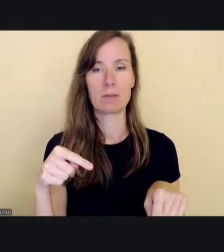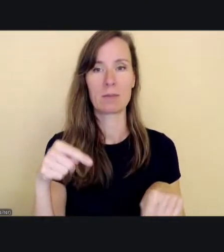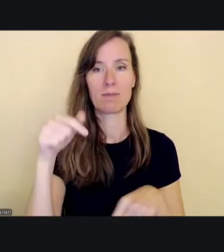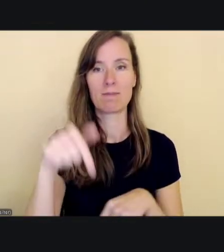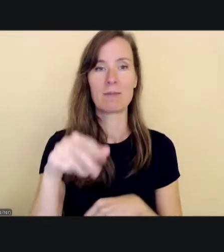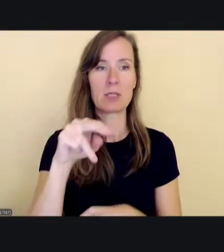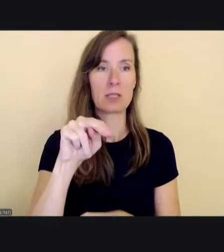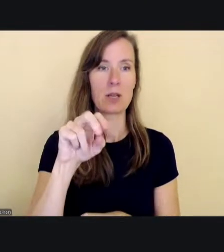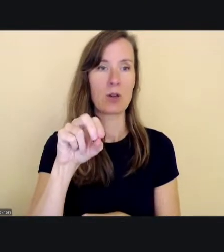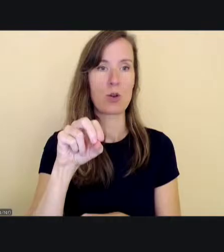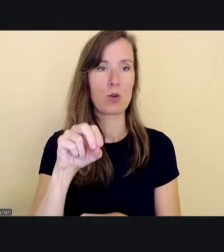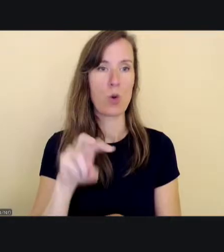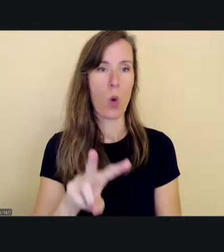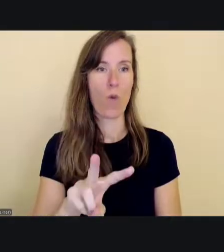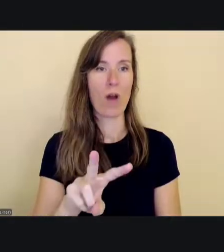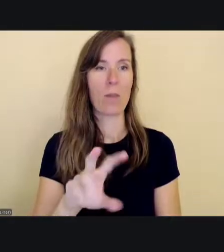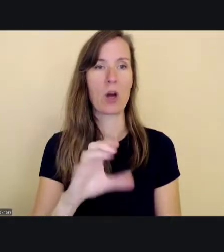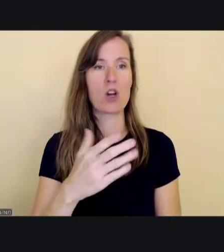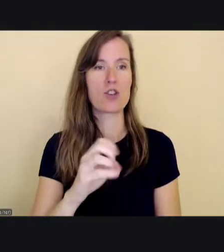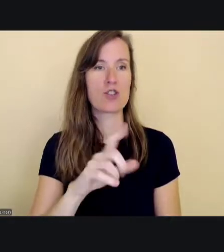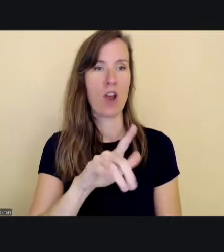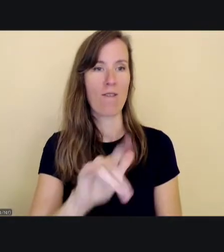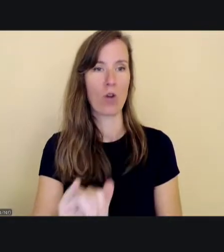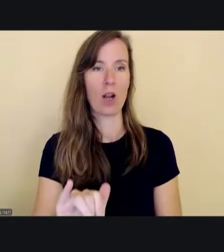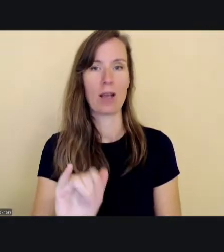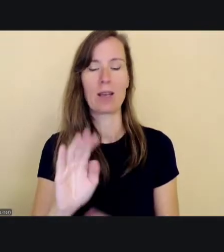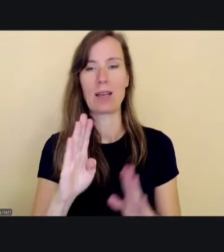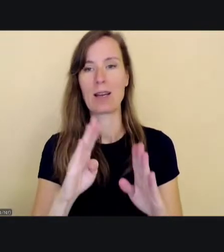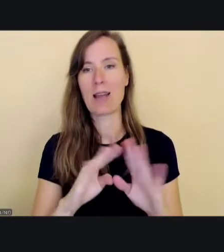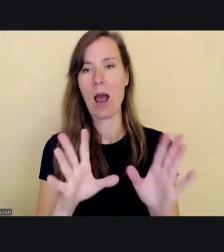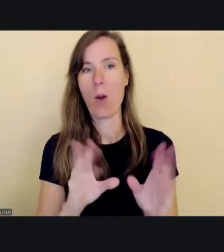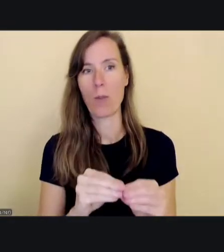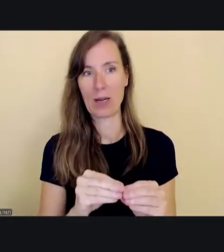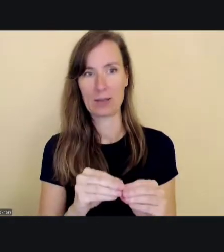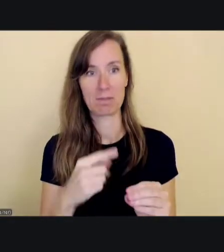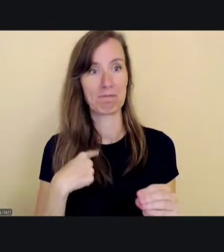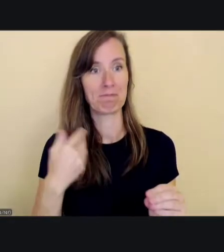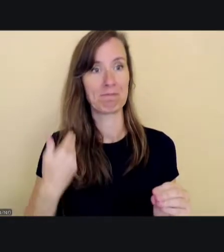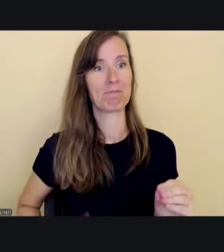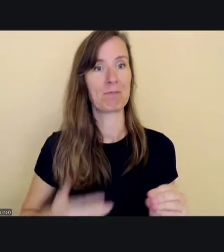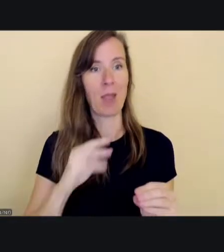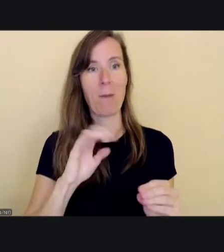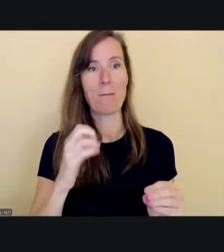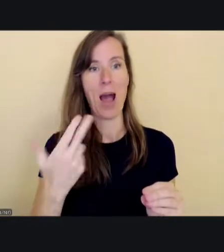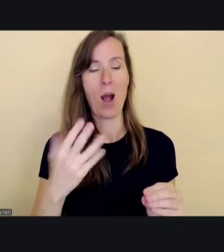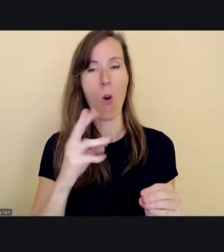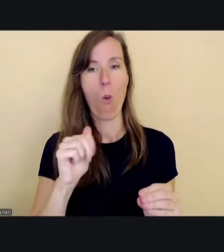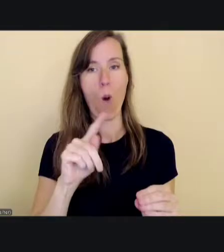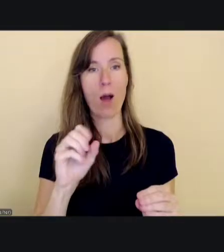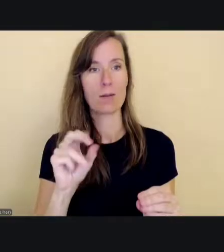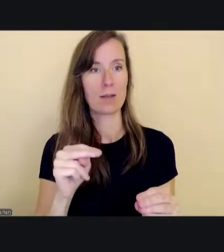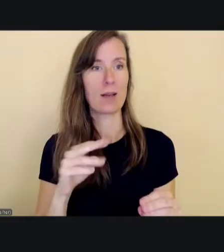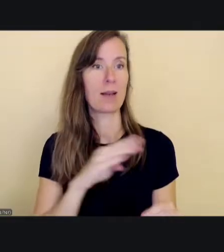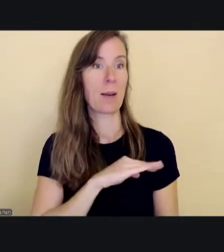November Cheverly Town Meeting. I am Michael Watson. I'm the mayor of the town of Cheverly. I hereby call this meeting to order.